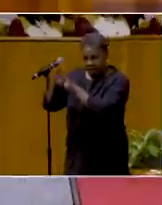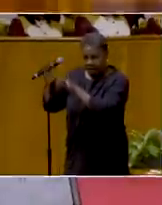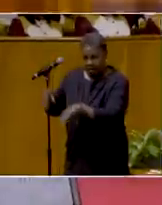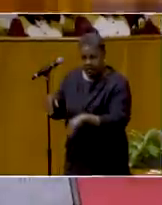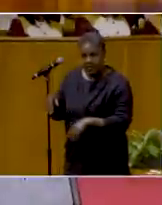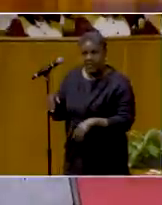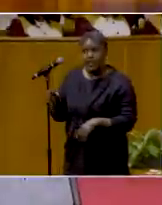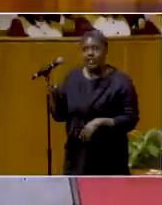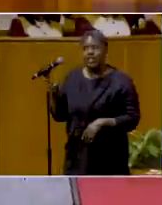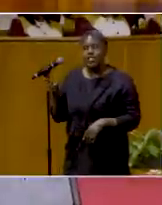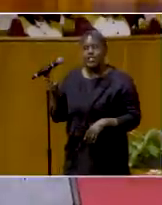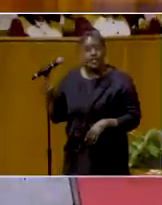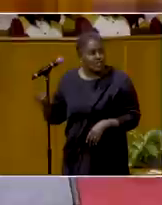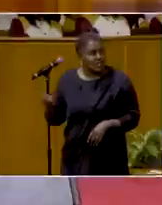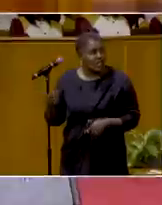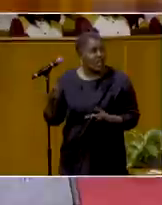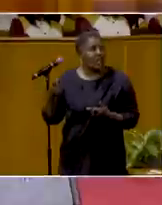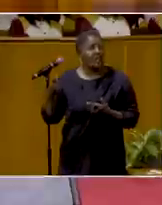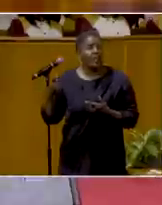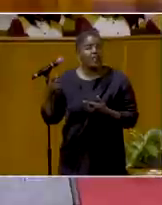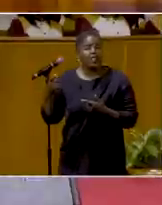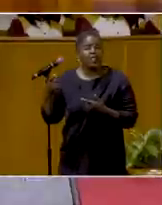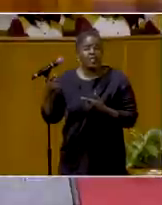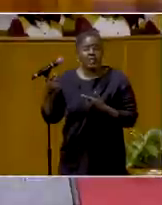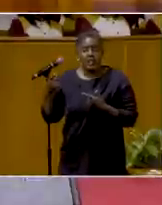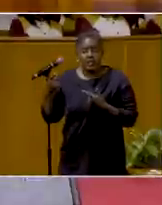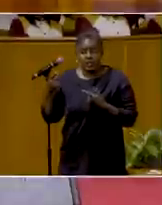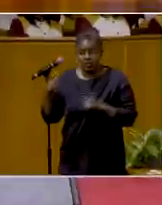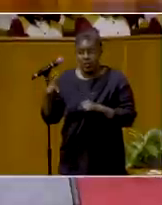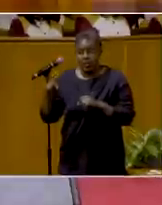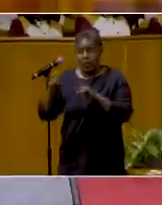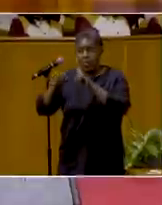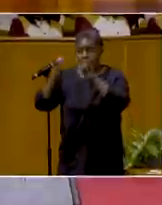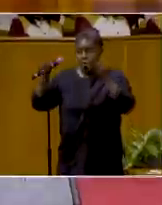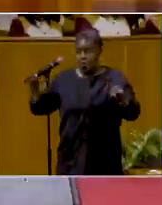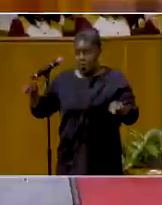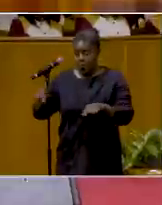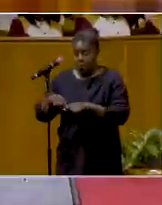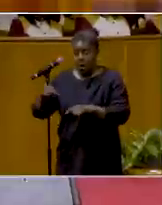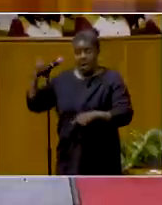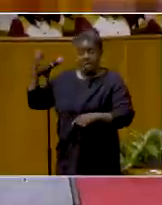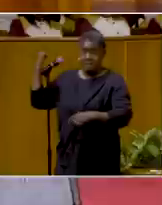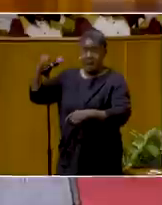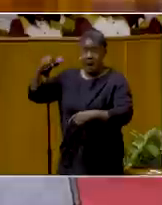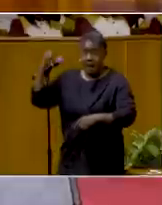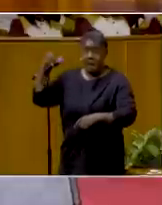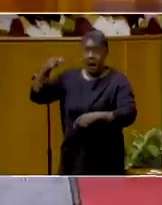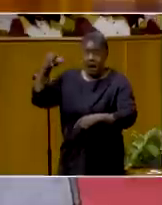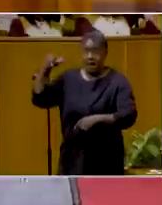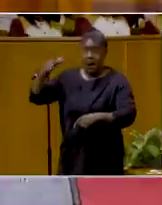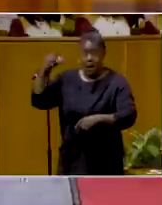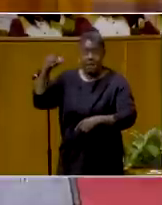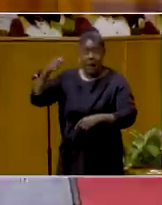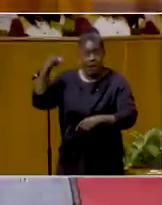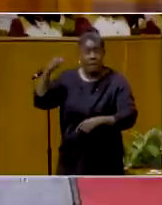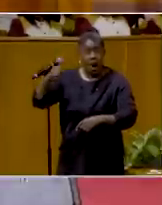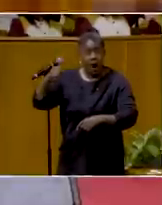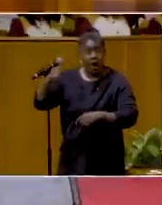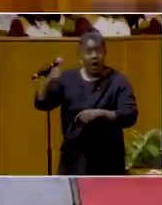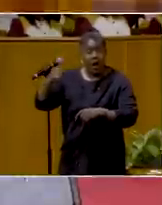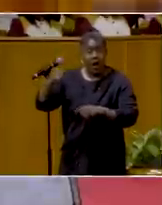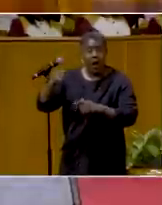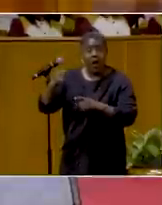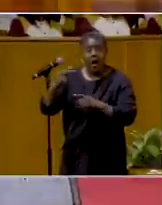She literally tries to break the garage door, bang on it. If you go to my garage door now, there are dents from her using her